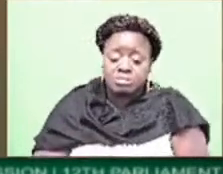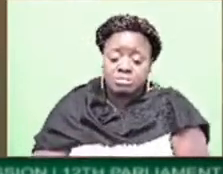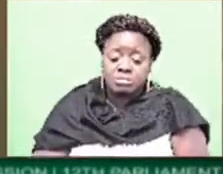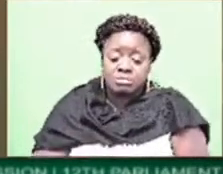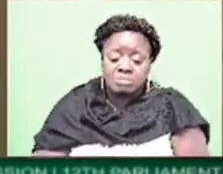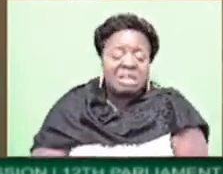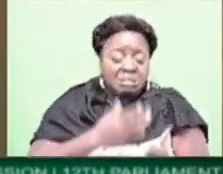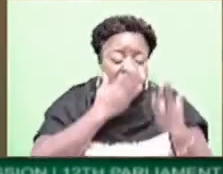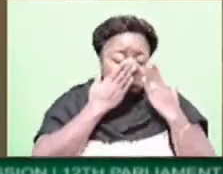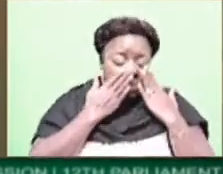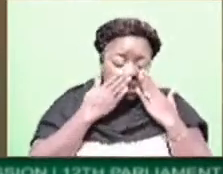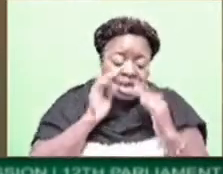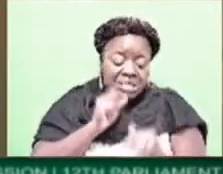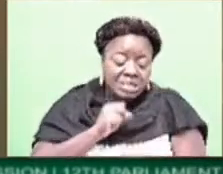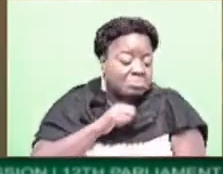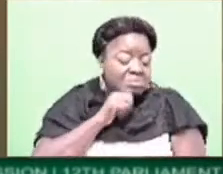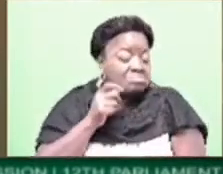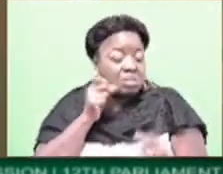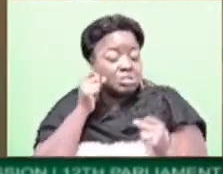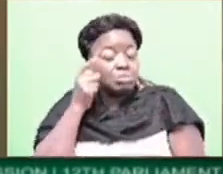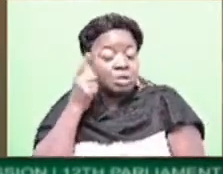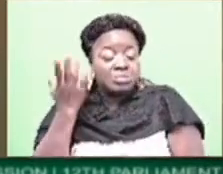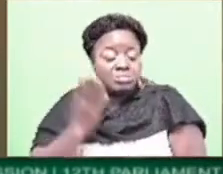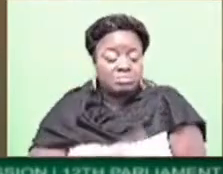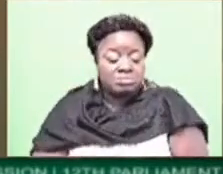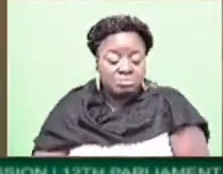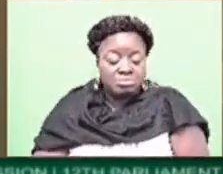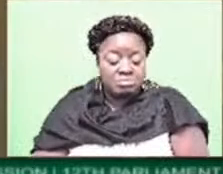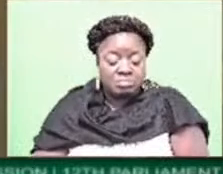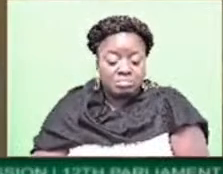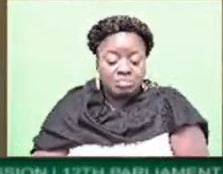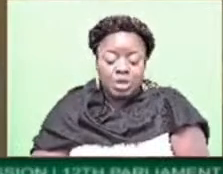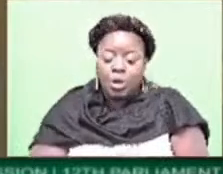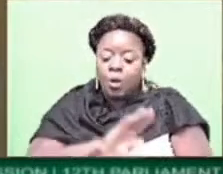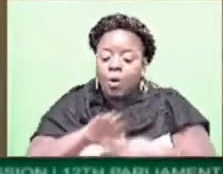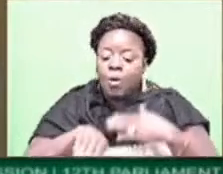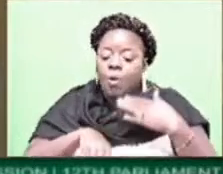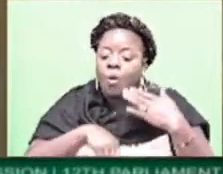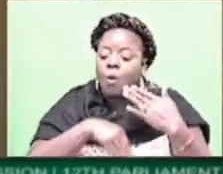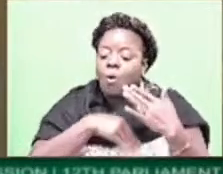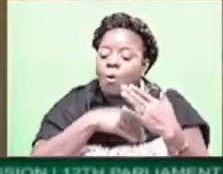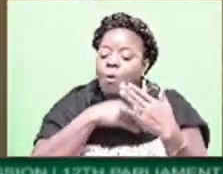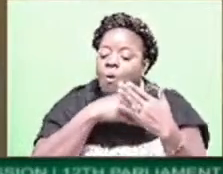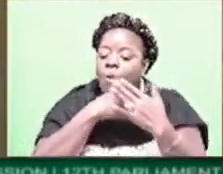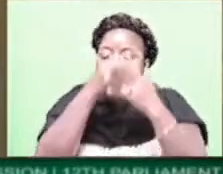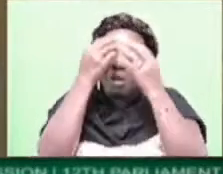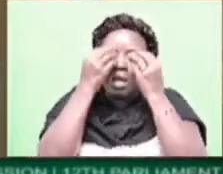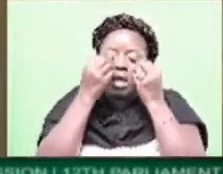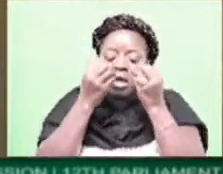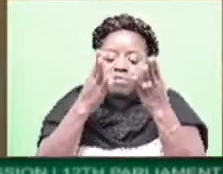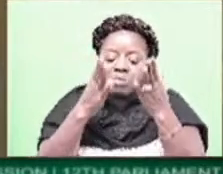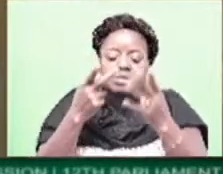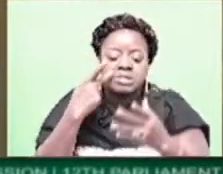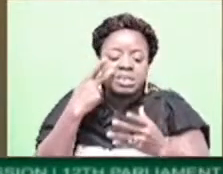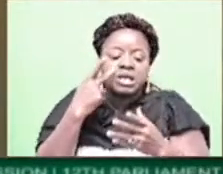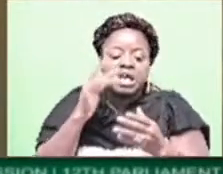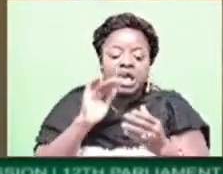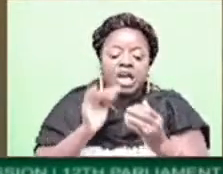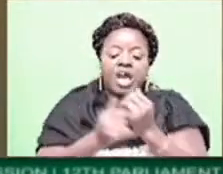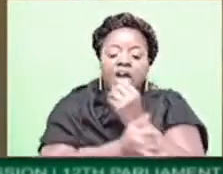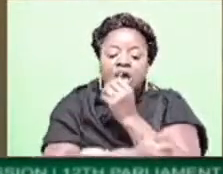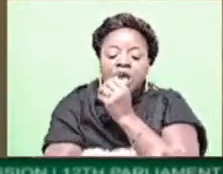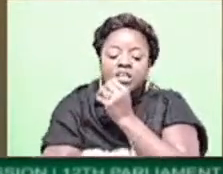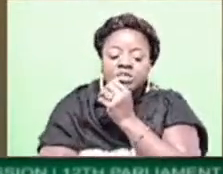but not surprised. All the evidence points to the fact that as countries try to reopen their